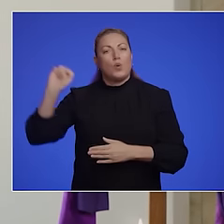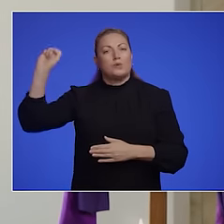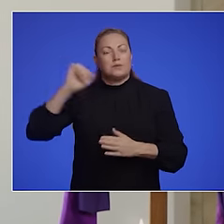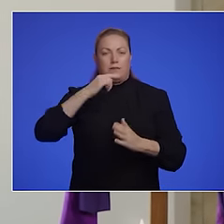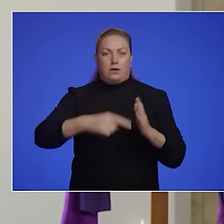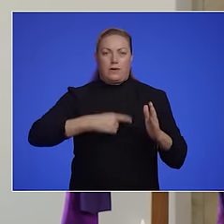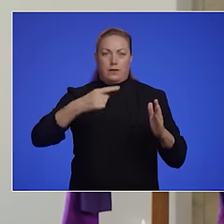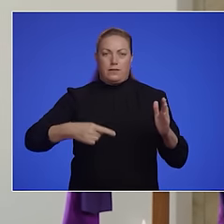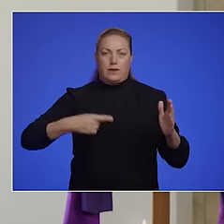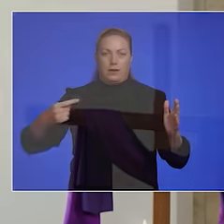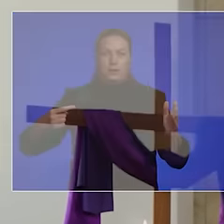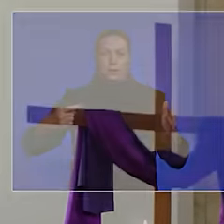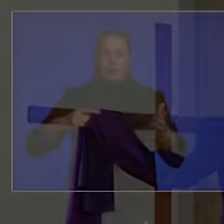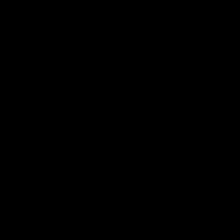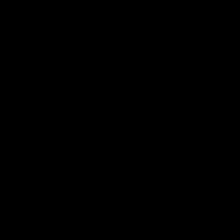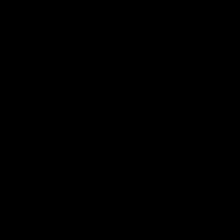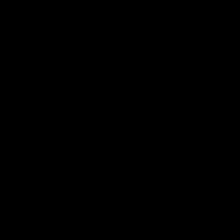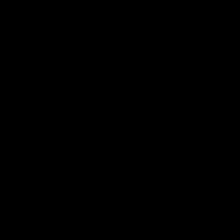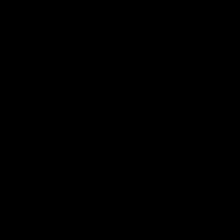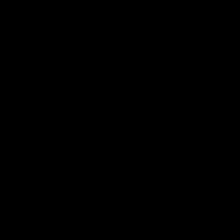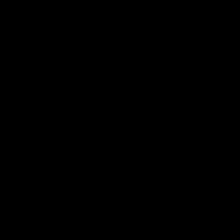and honour is yours for ever and ever